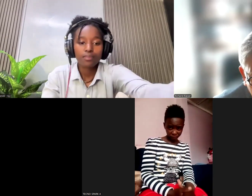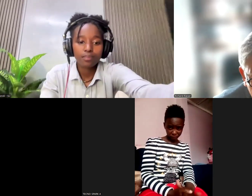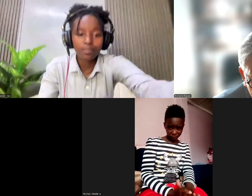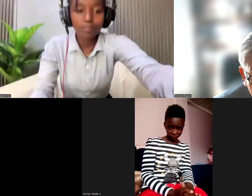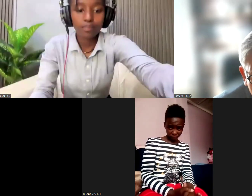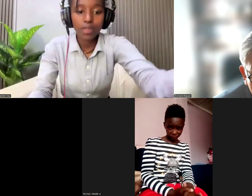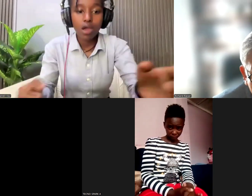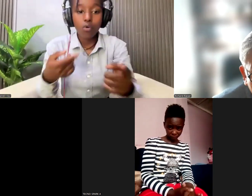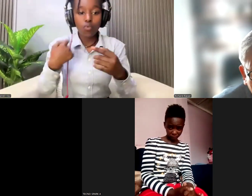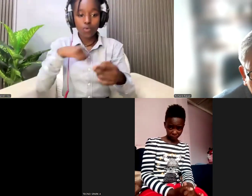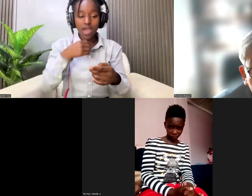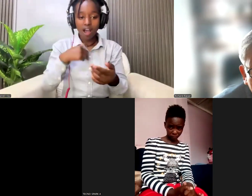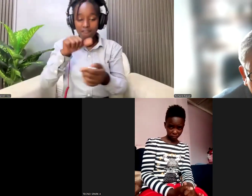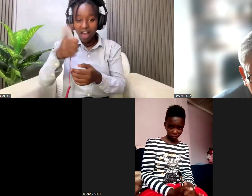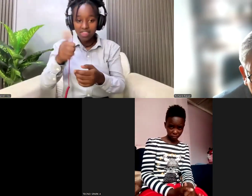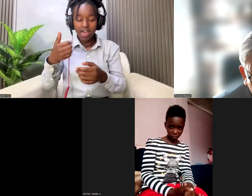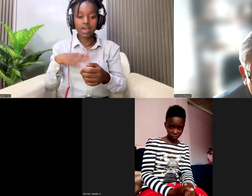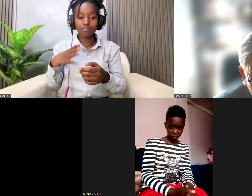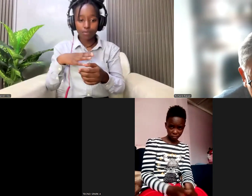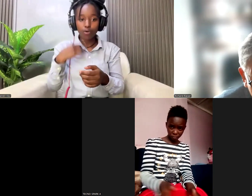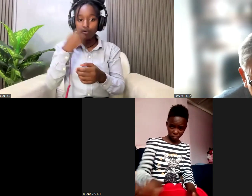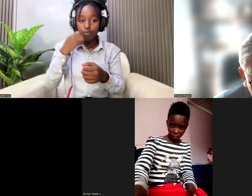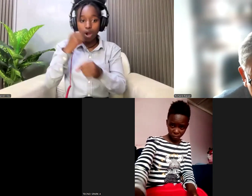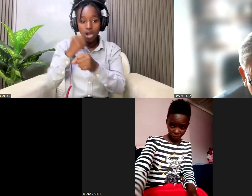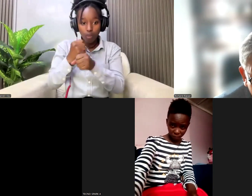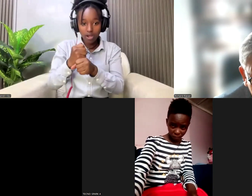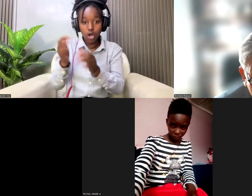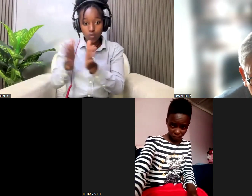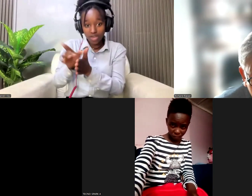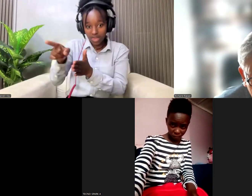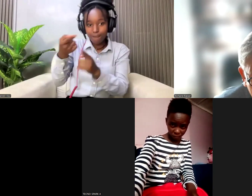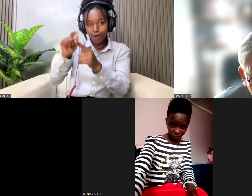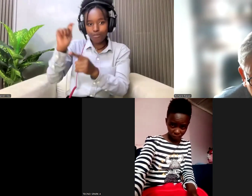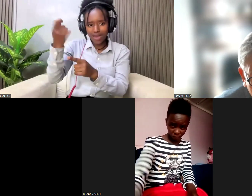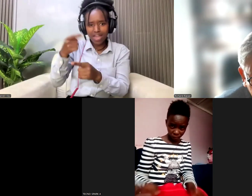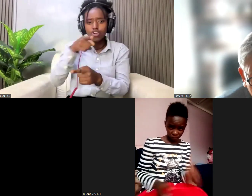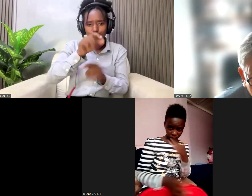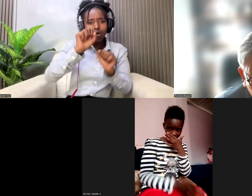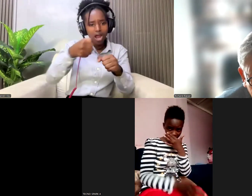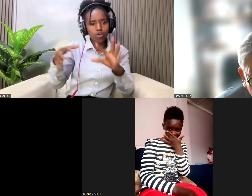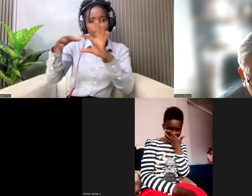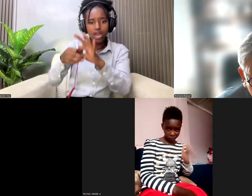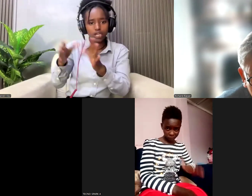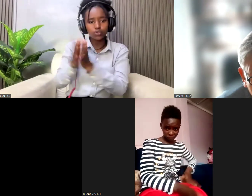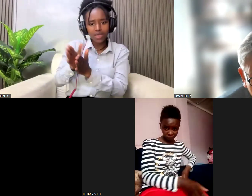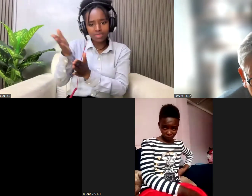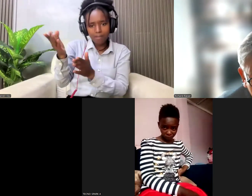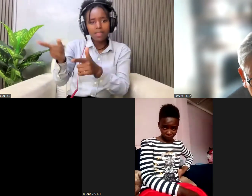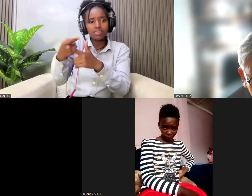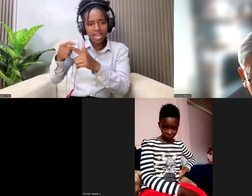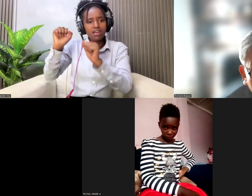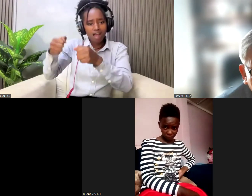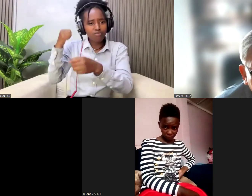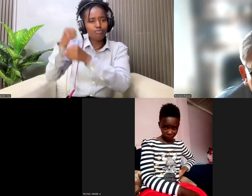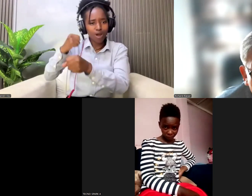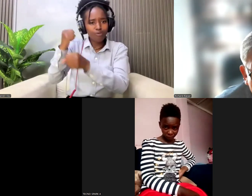you can actually spend more time telling them, because they're the ones who go and talk to the government quite a lot. So your views,